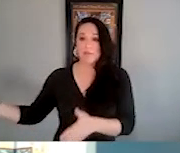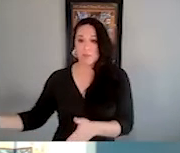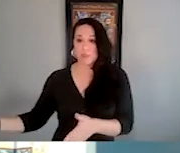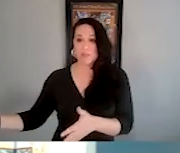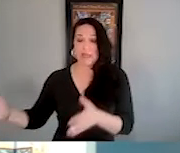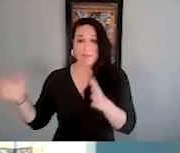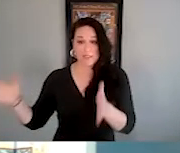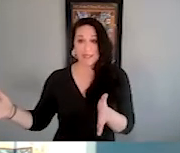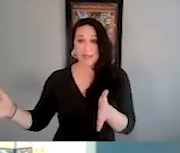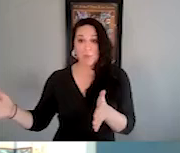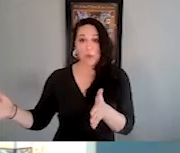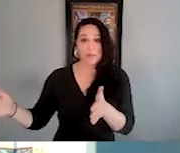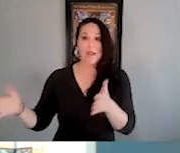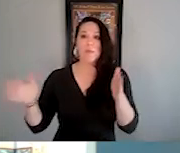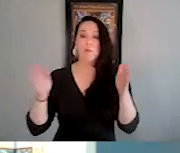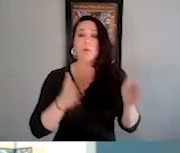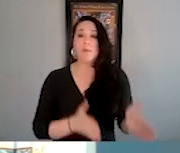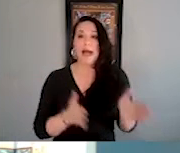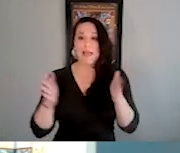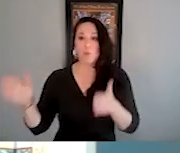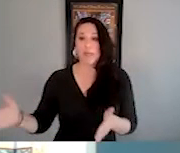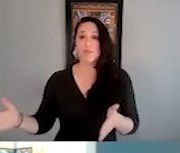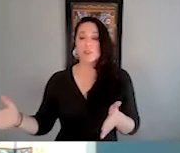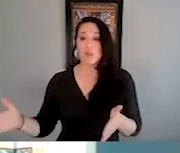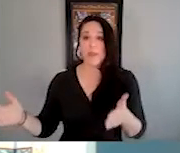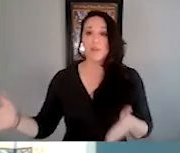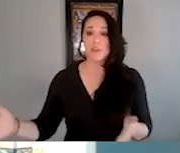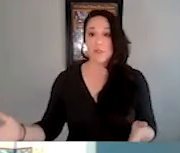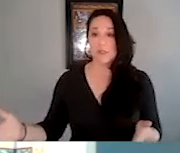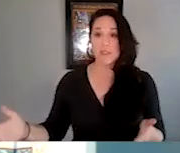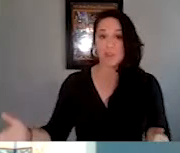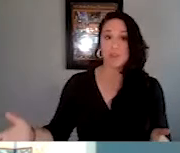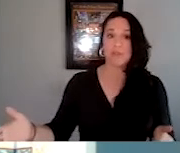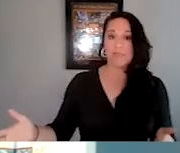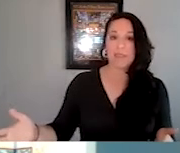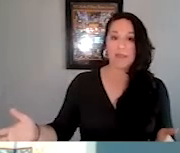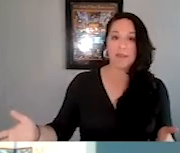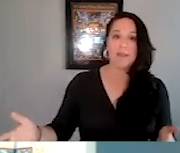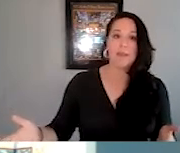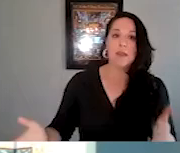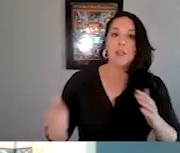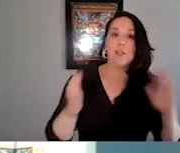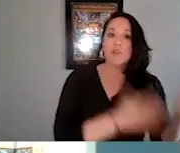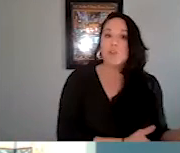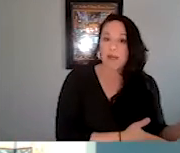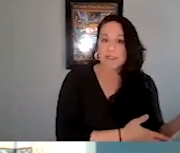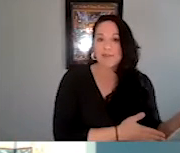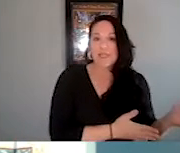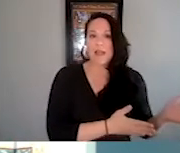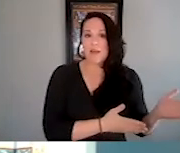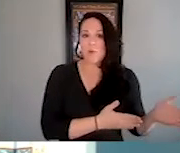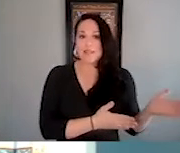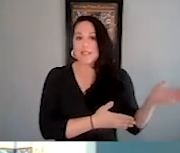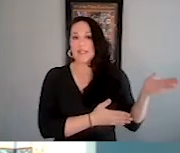always waiting for student survey data. I'm not saying it's not important, but we'll be behind if we're waiting for it to show up every 2 years in student survey data. Use